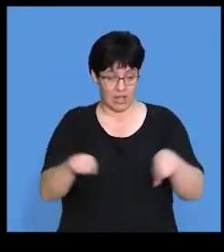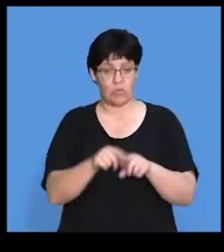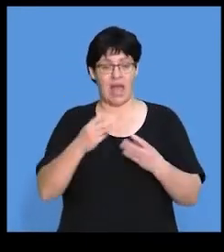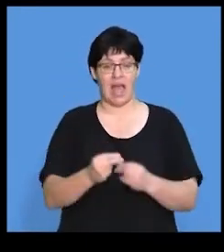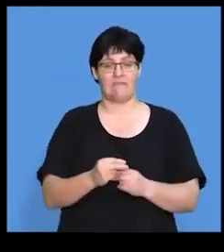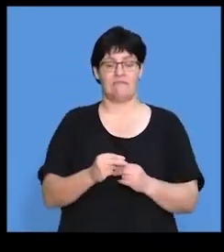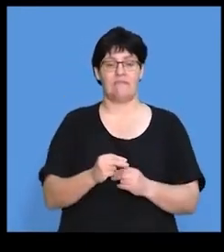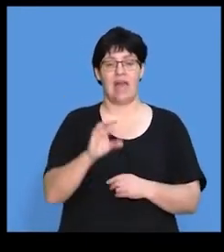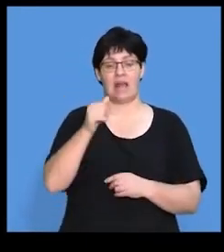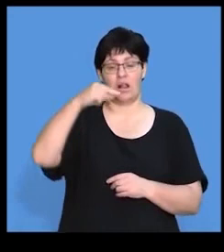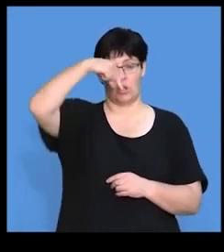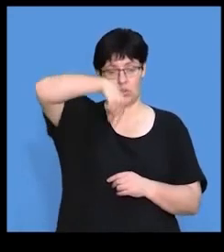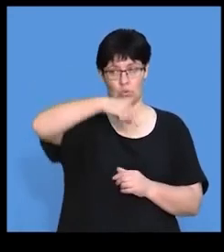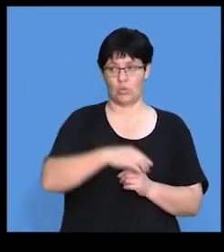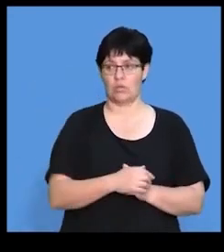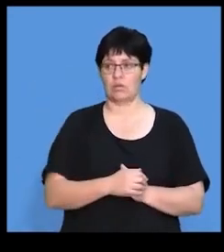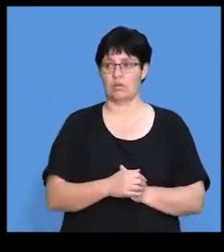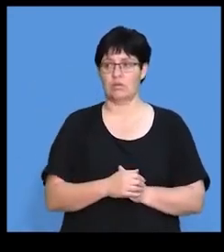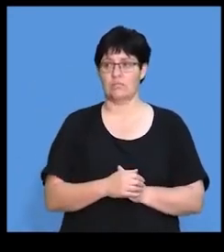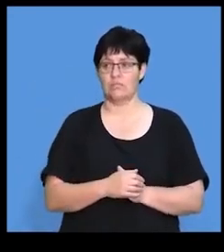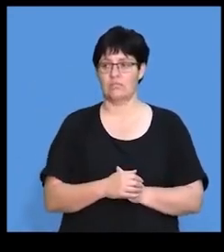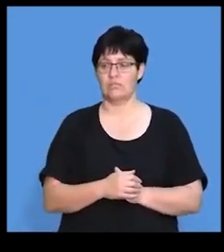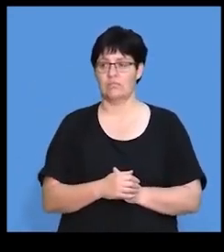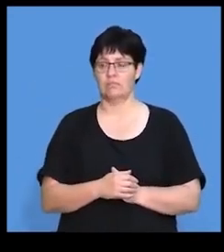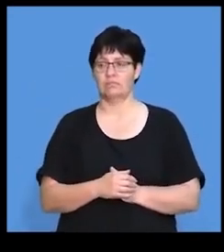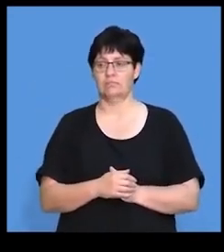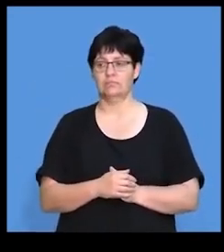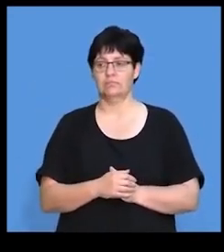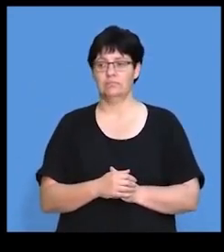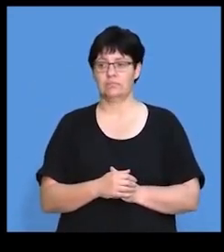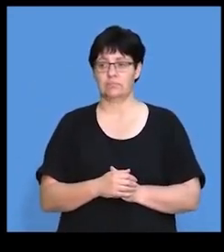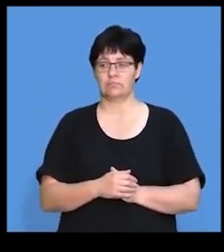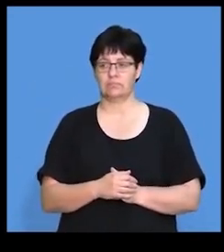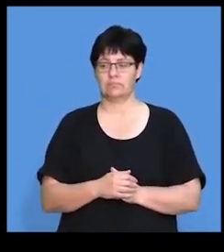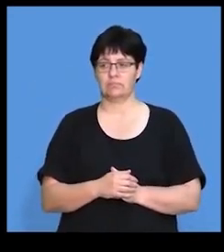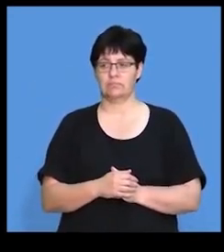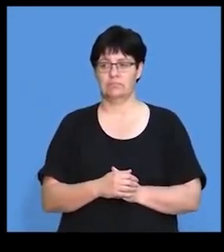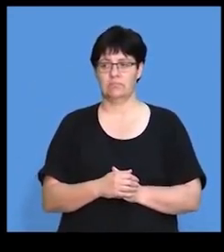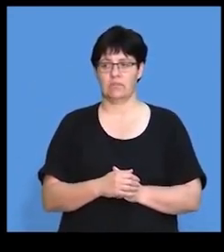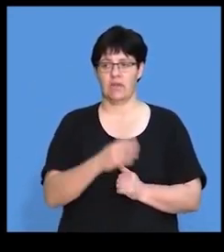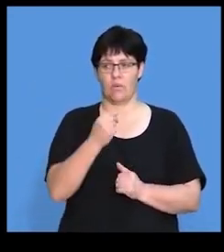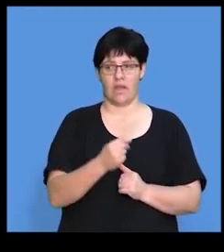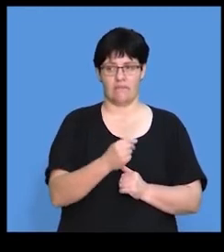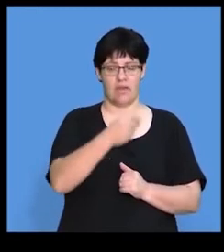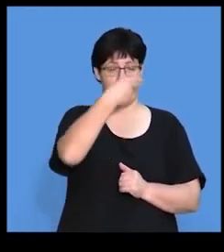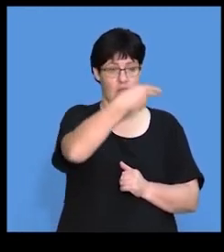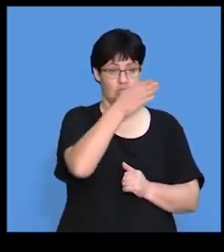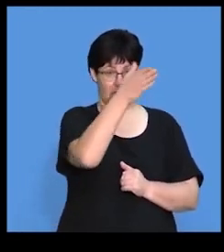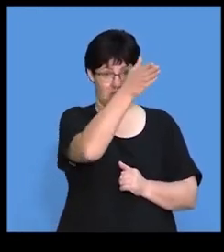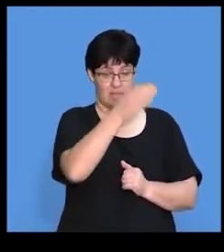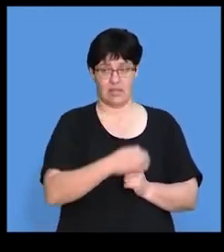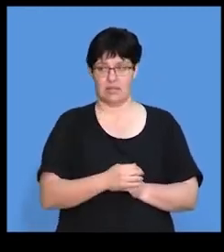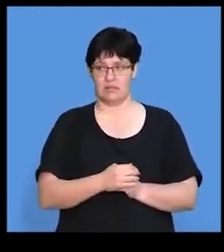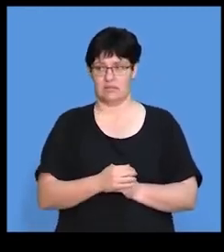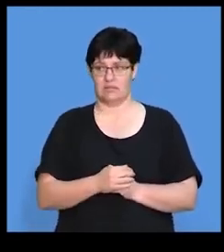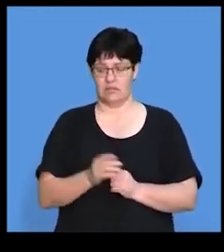have angle Q. Again, I'm just going to draw the triangle over here. So right-angled triangle, we have H over